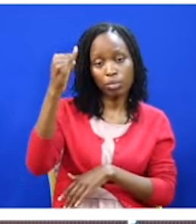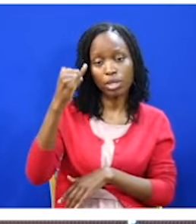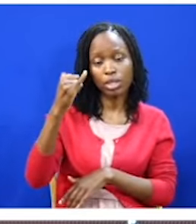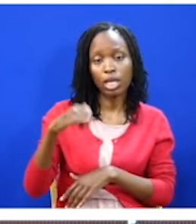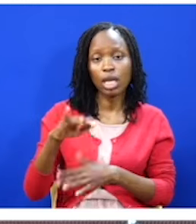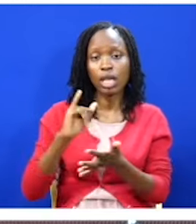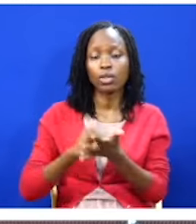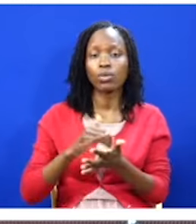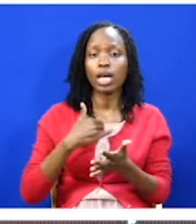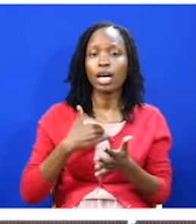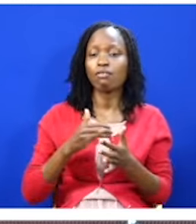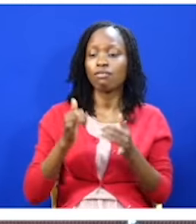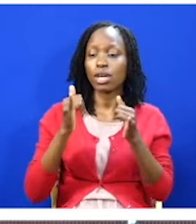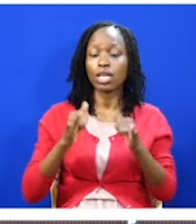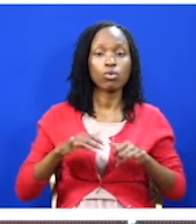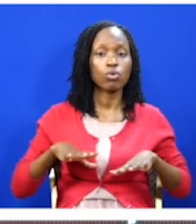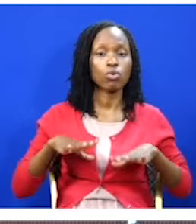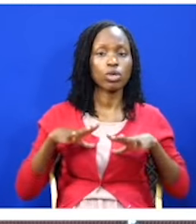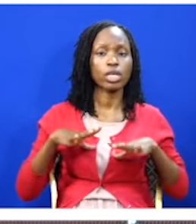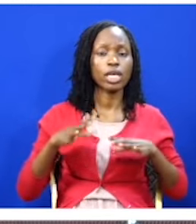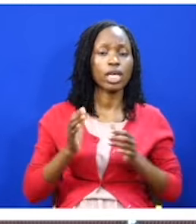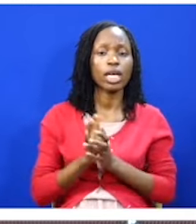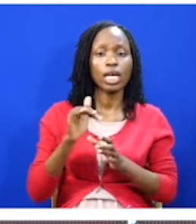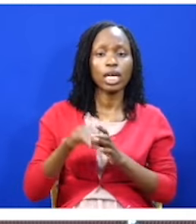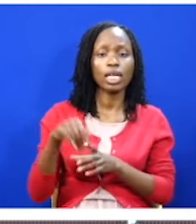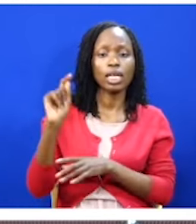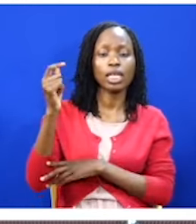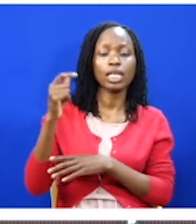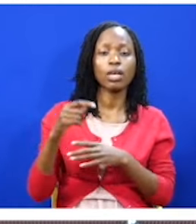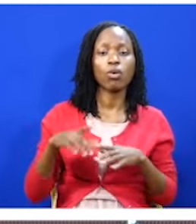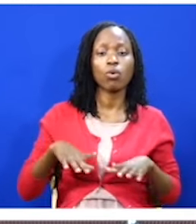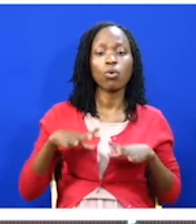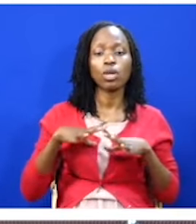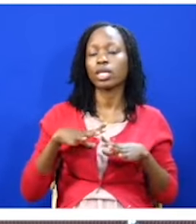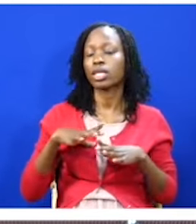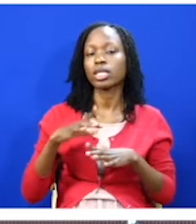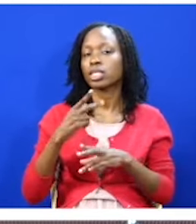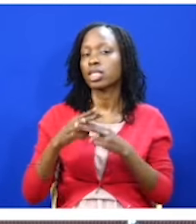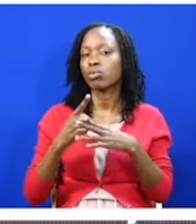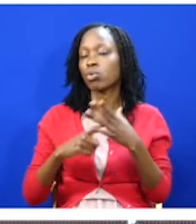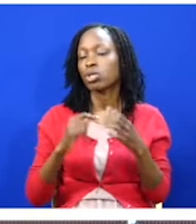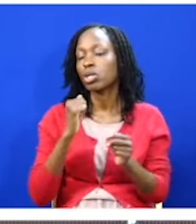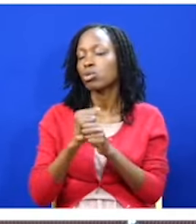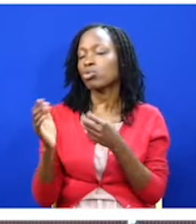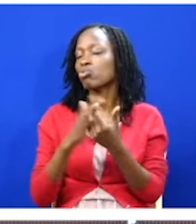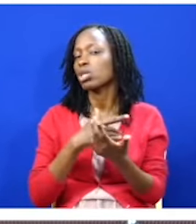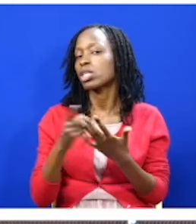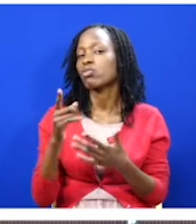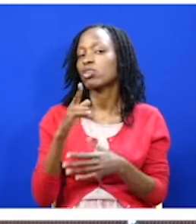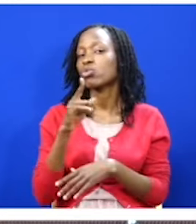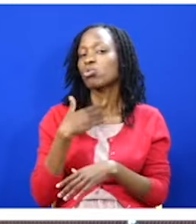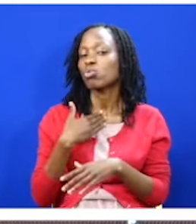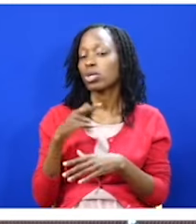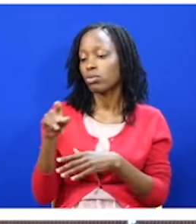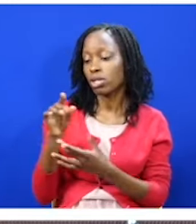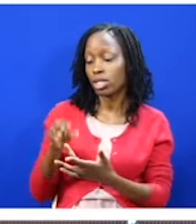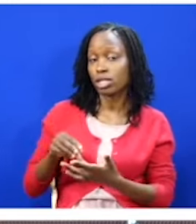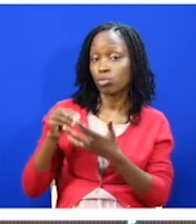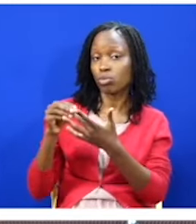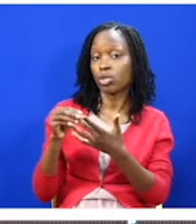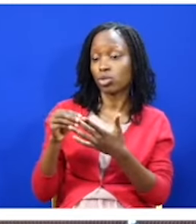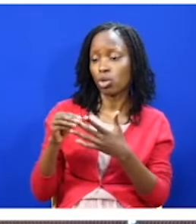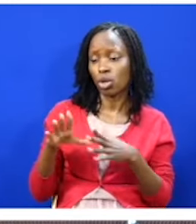new holiday created in Kenya. The holiday is called Do What You Want Day. Now, on this special holiday,